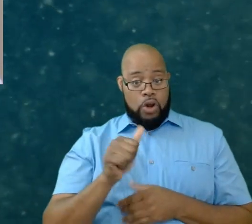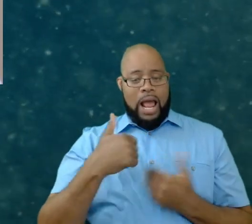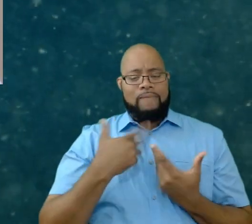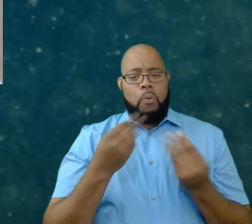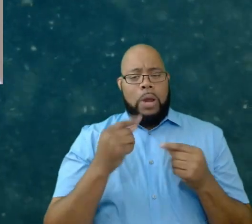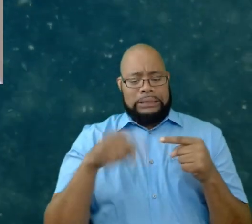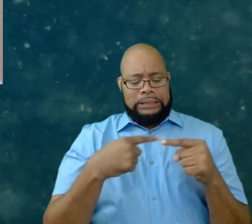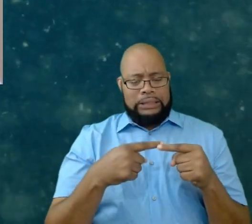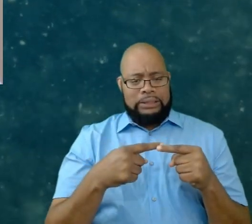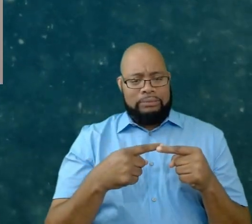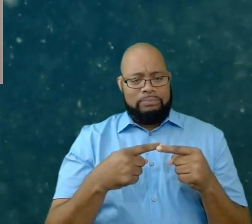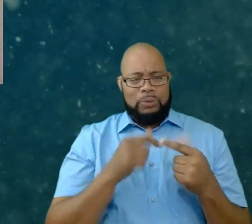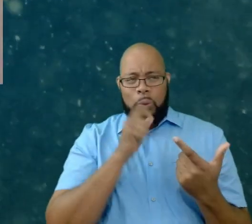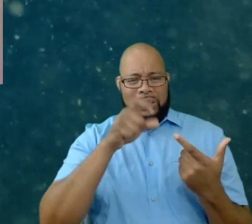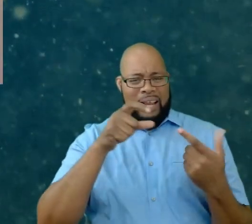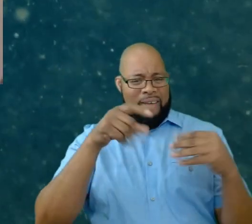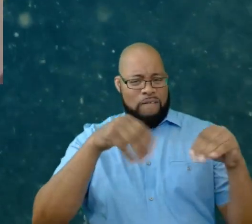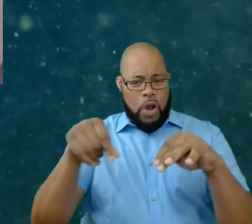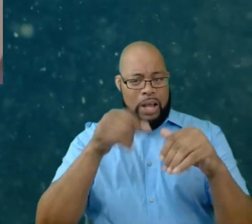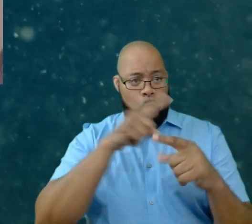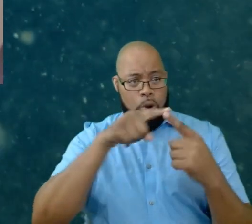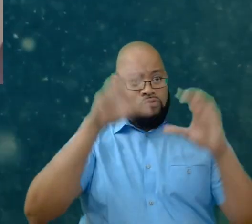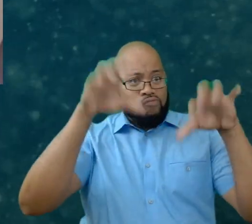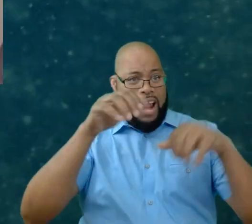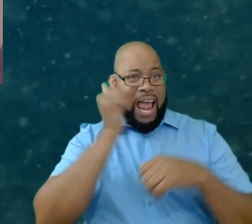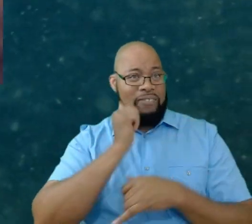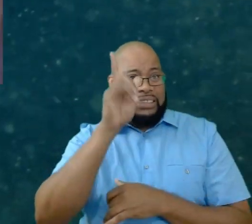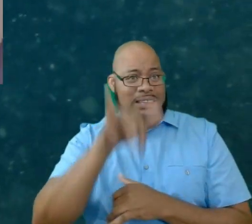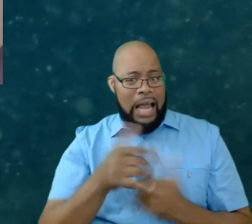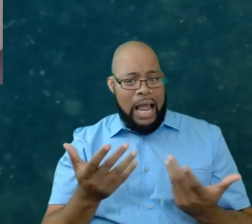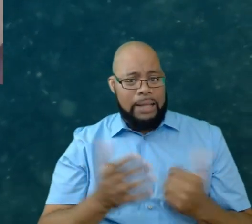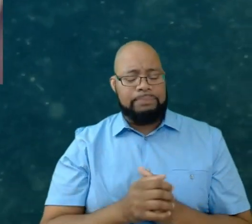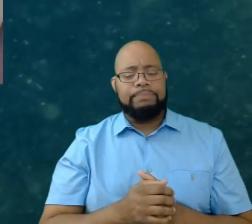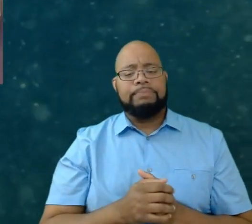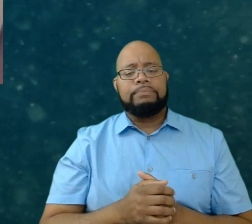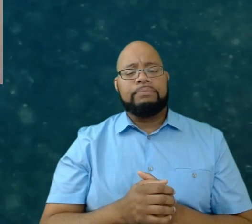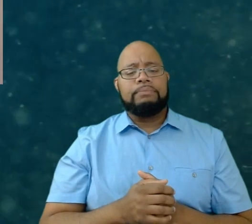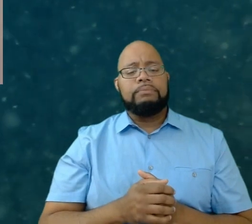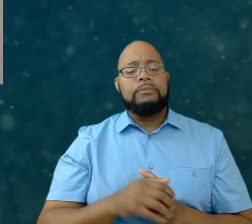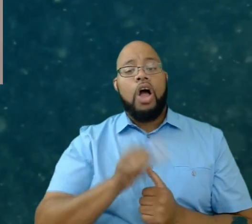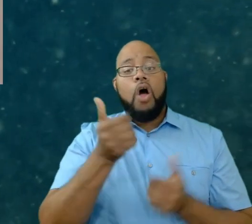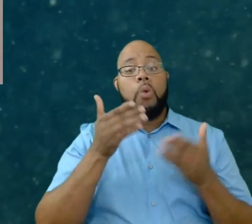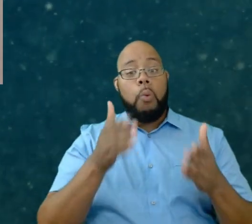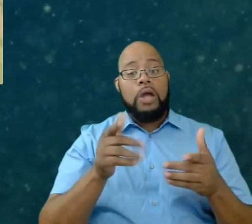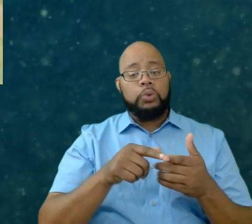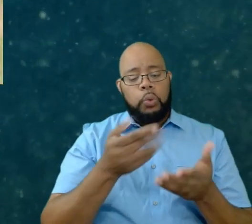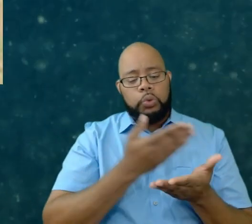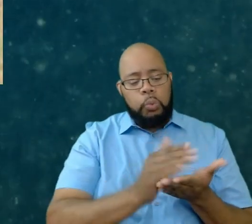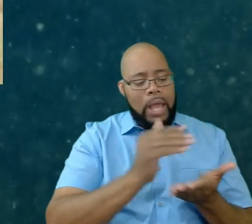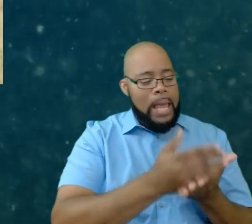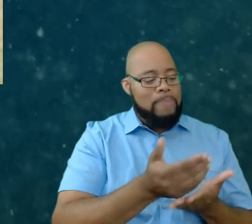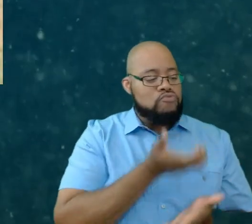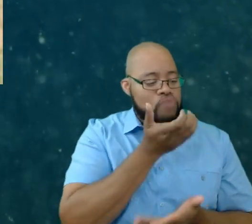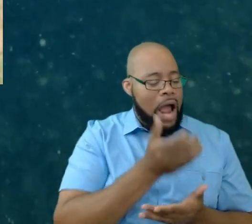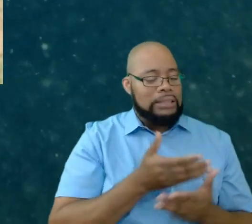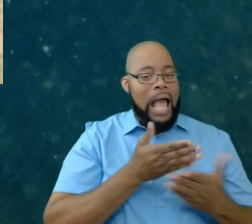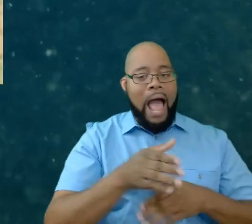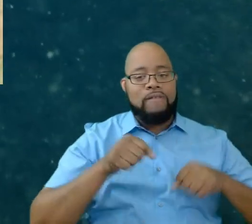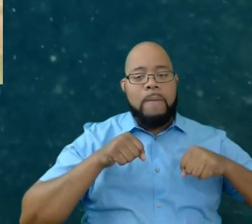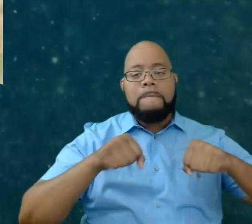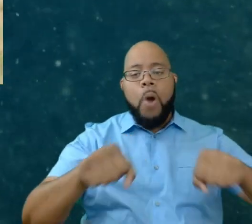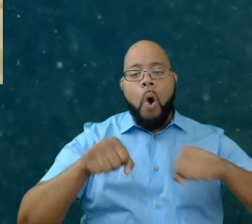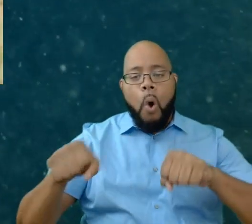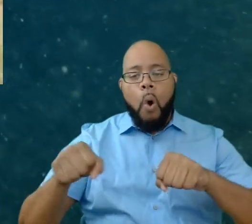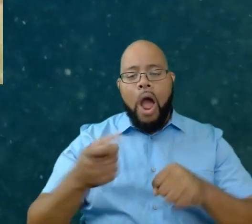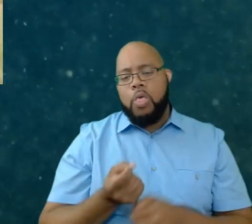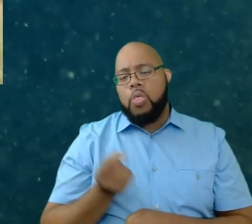example, here in Florida, we have a wet season. No sense in fertilizing when it's going to rain every day. Other ways are to sweep up grass